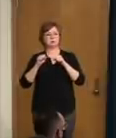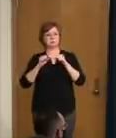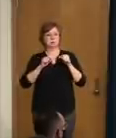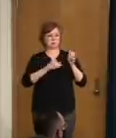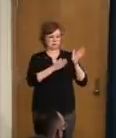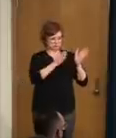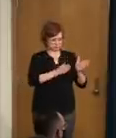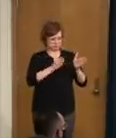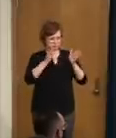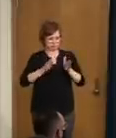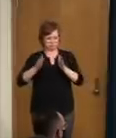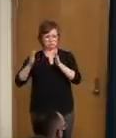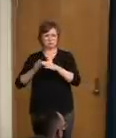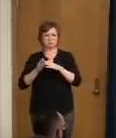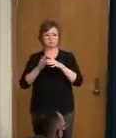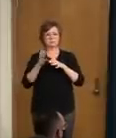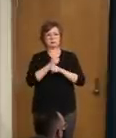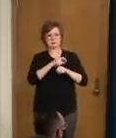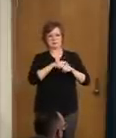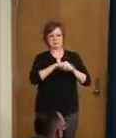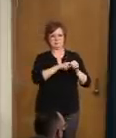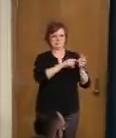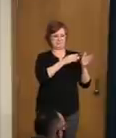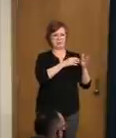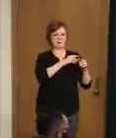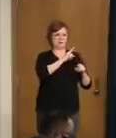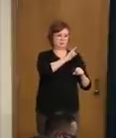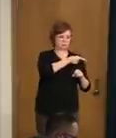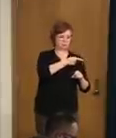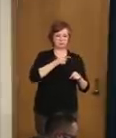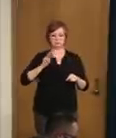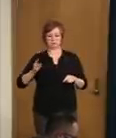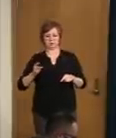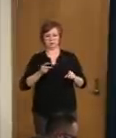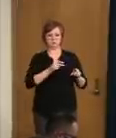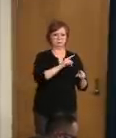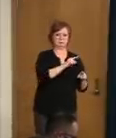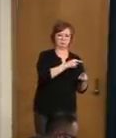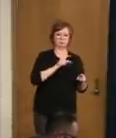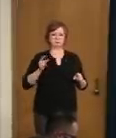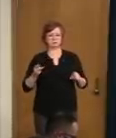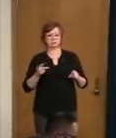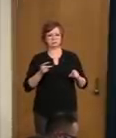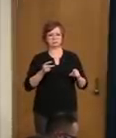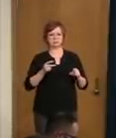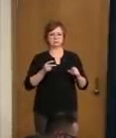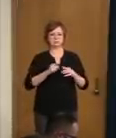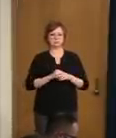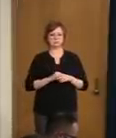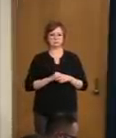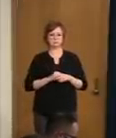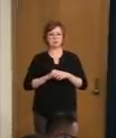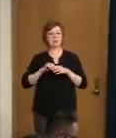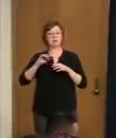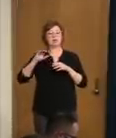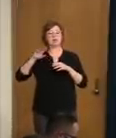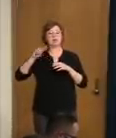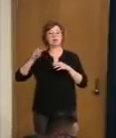still have to complete your second dose before you, while at the same time you can able to start the next sequence group by